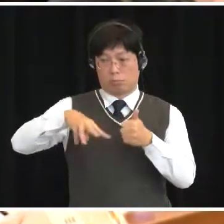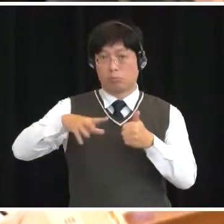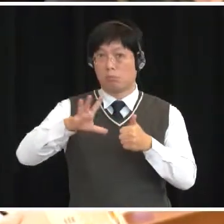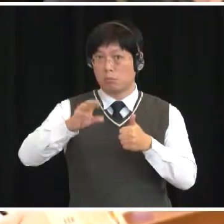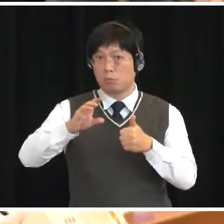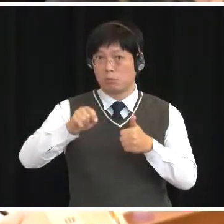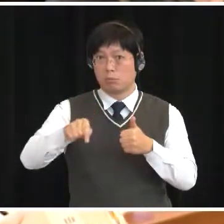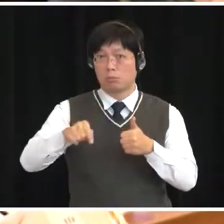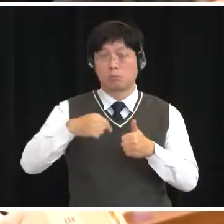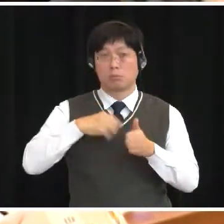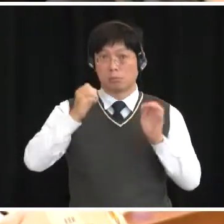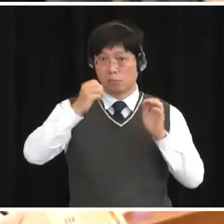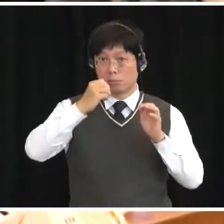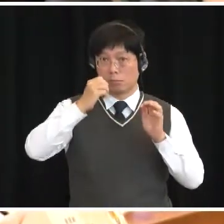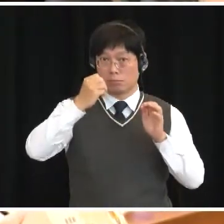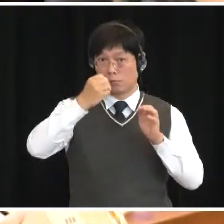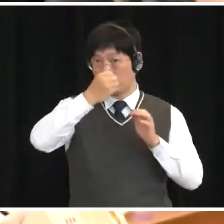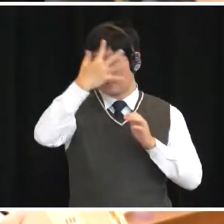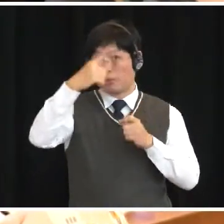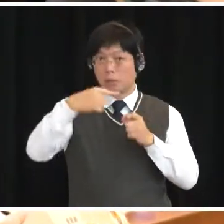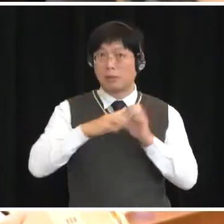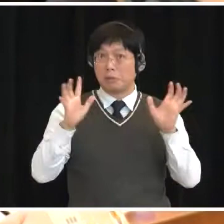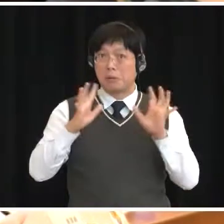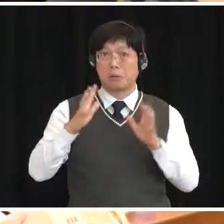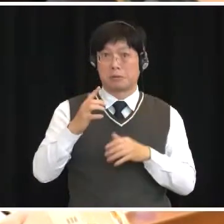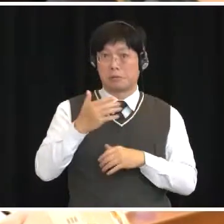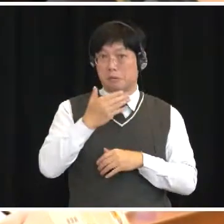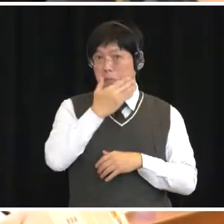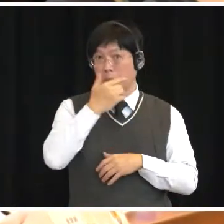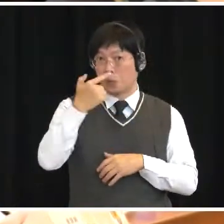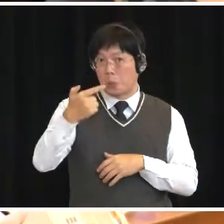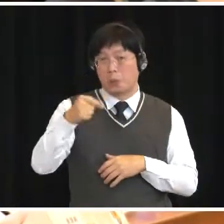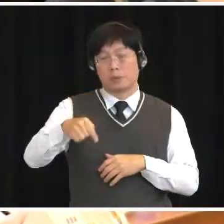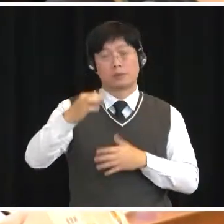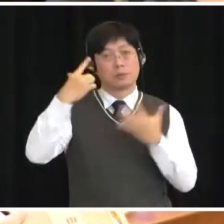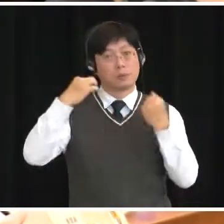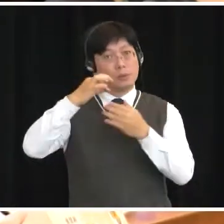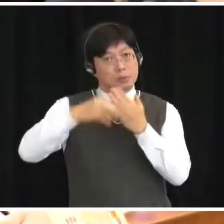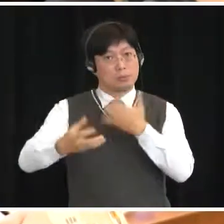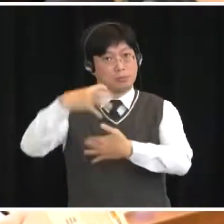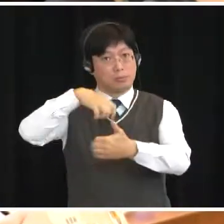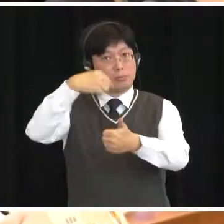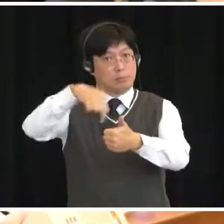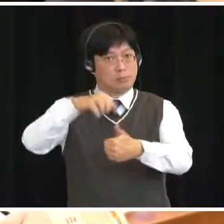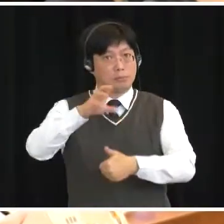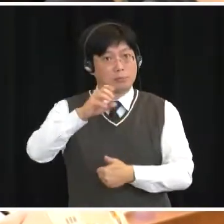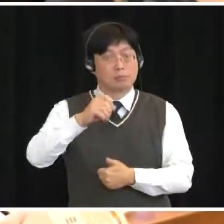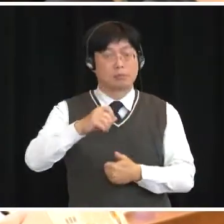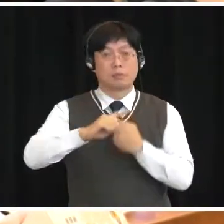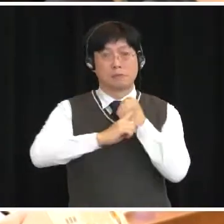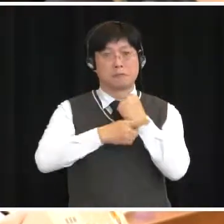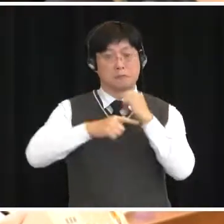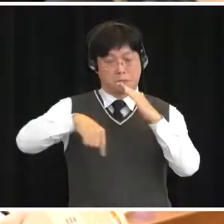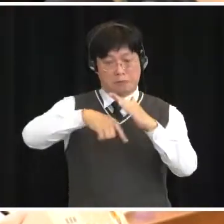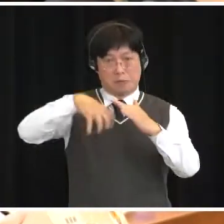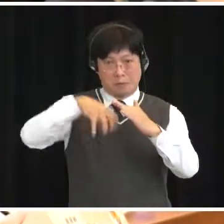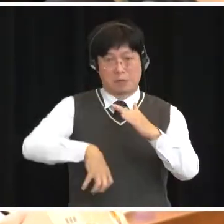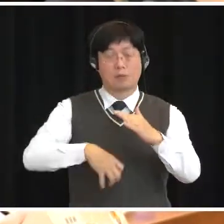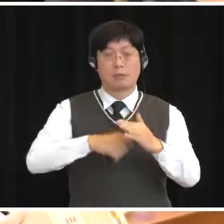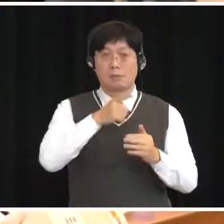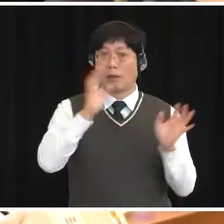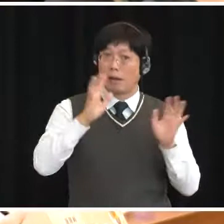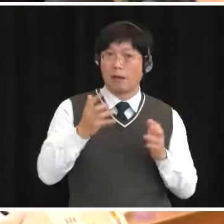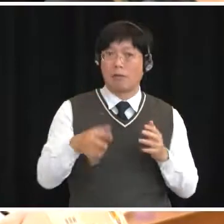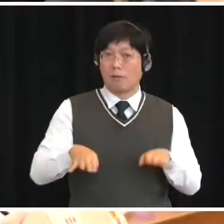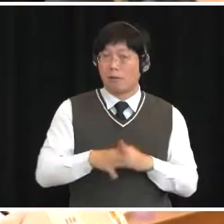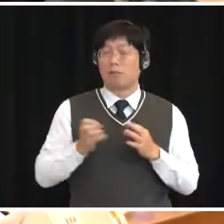How about in judges training? In judges training, best interest of child and elements in